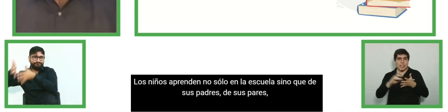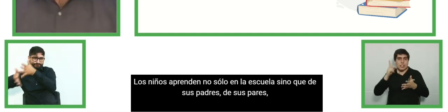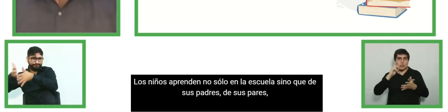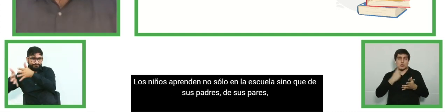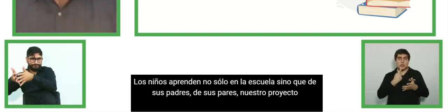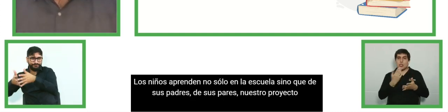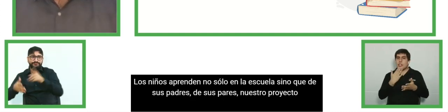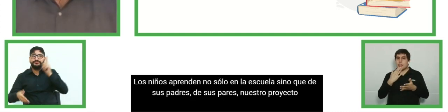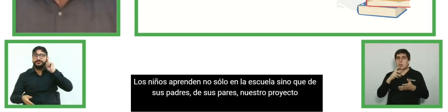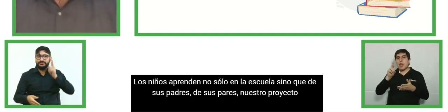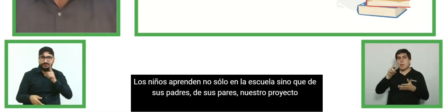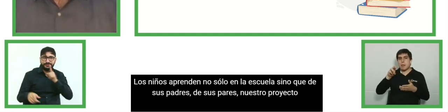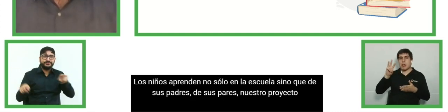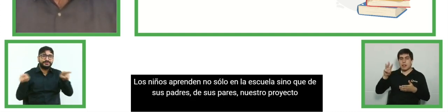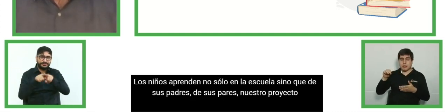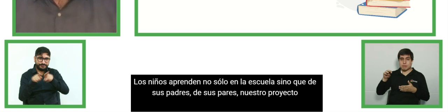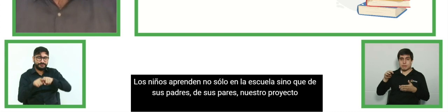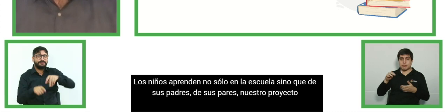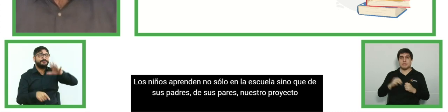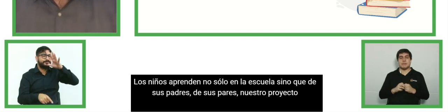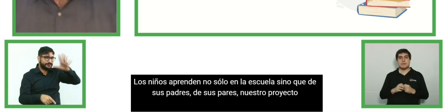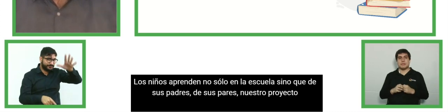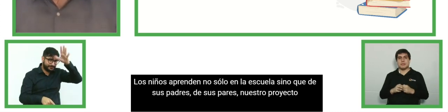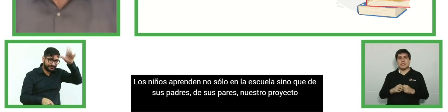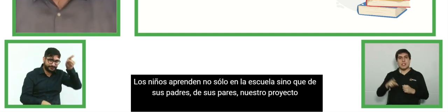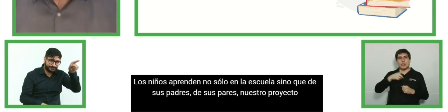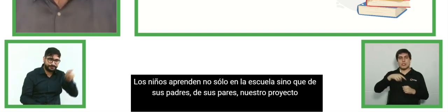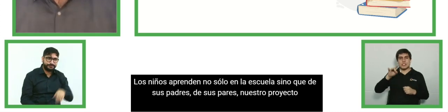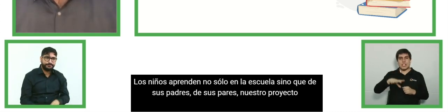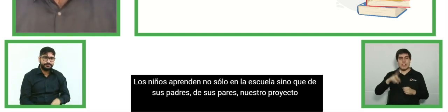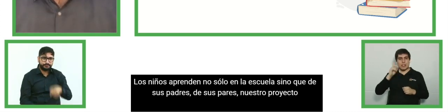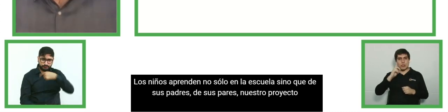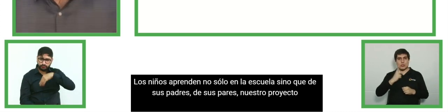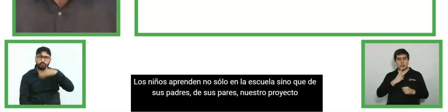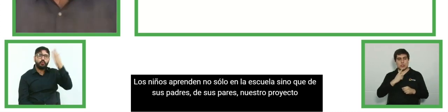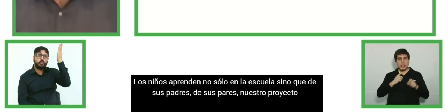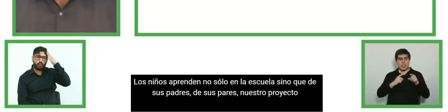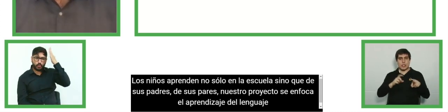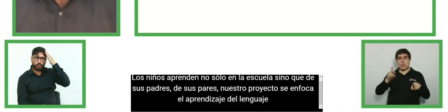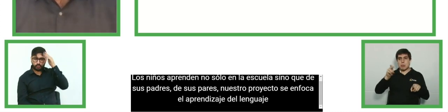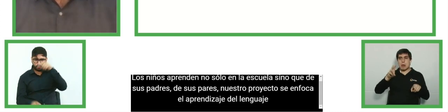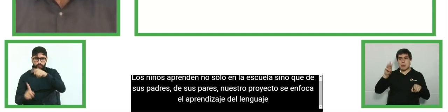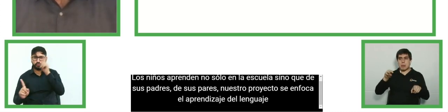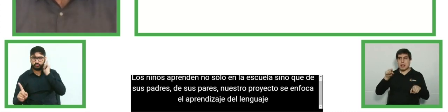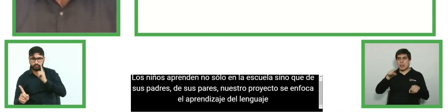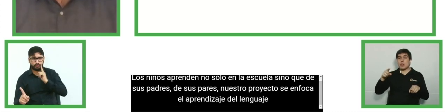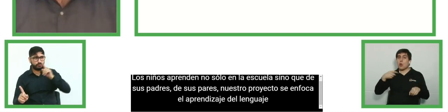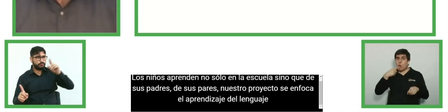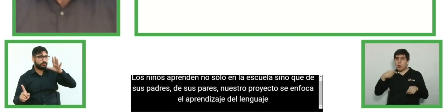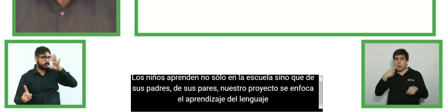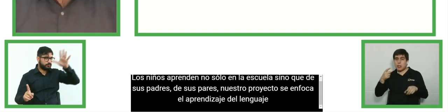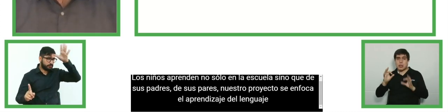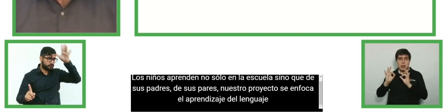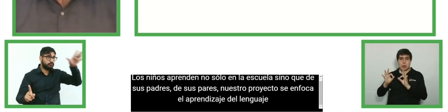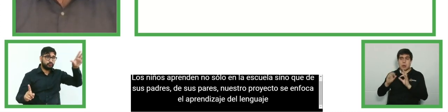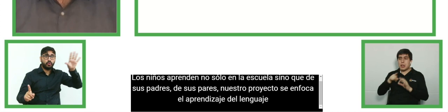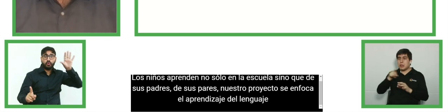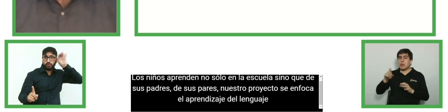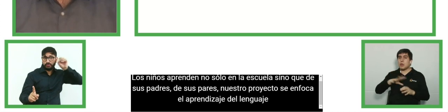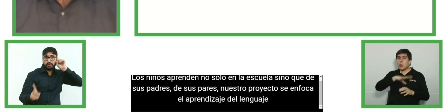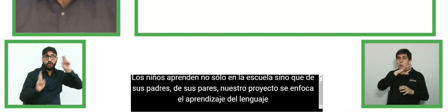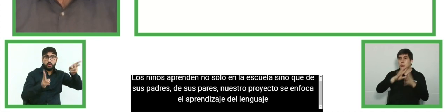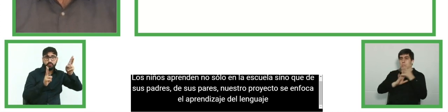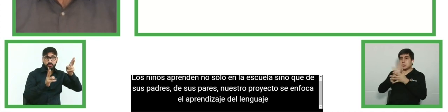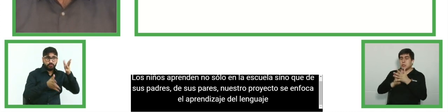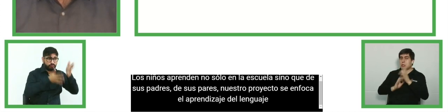are not users of sign language. And so we have set out to bridge this divide in language use